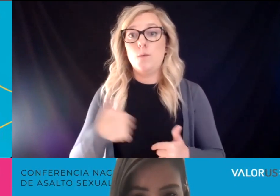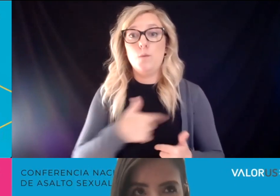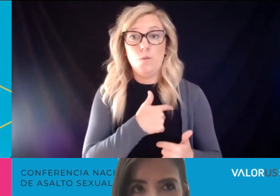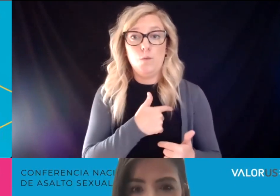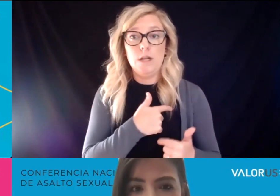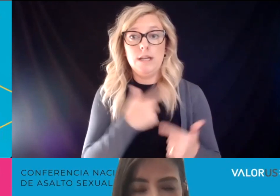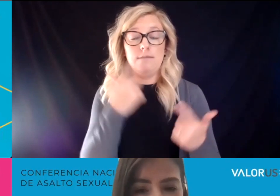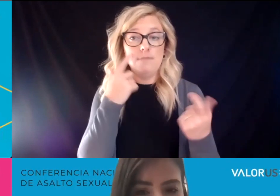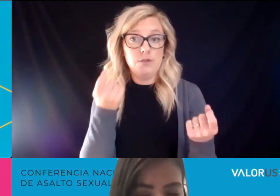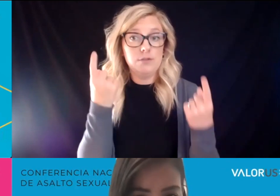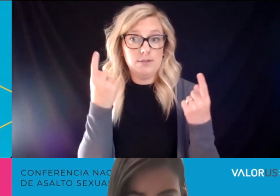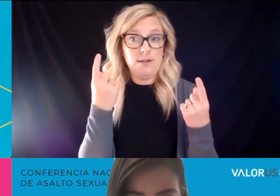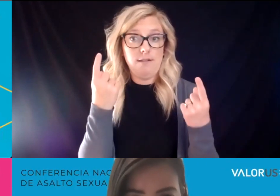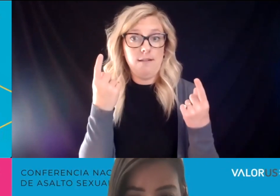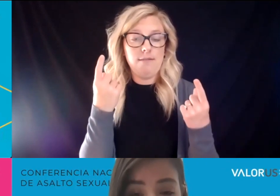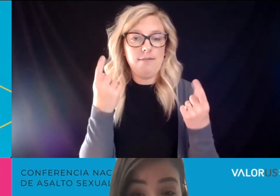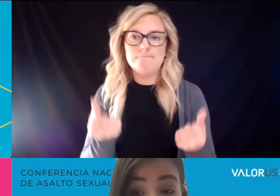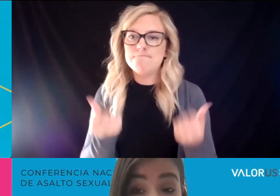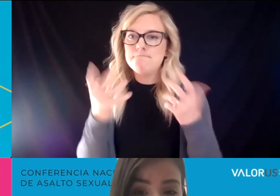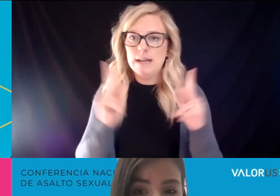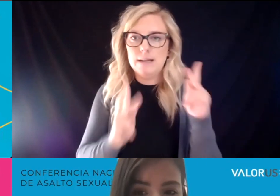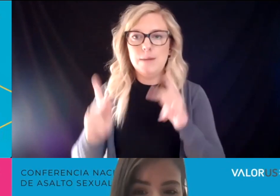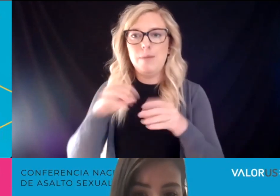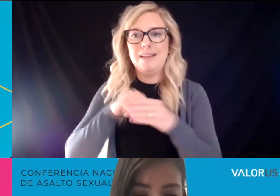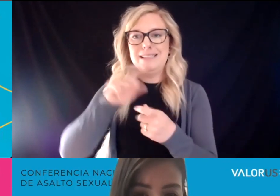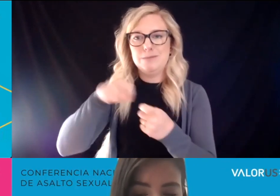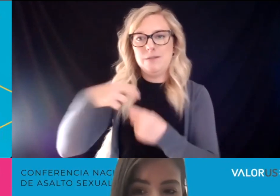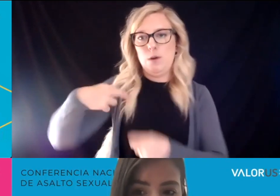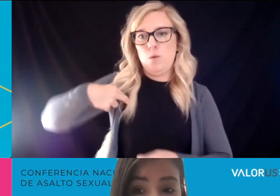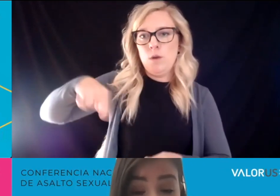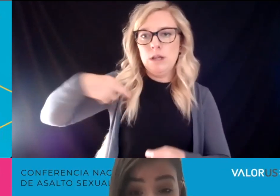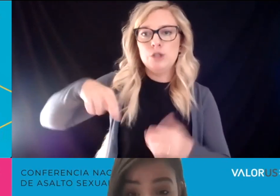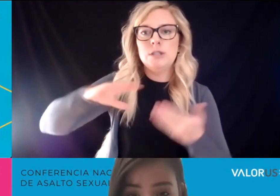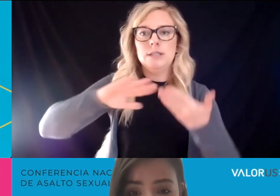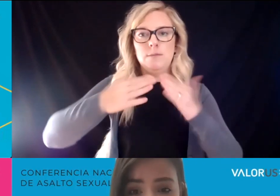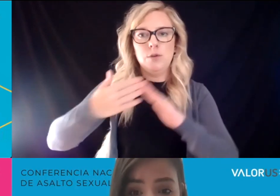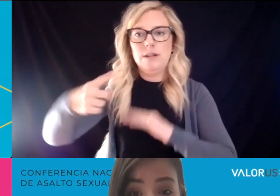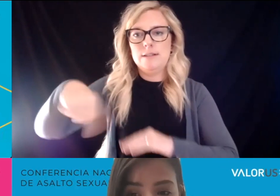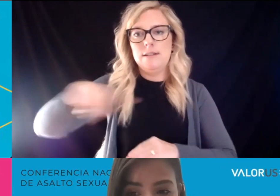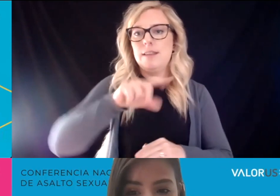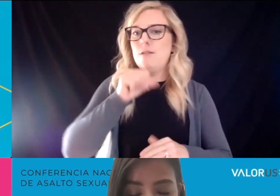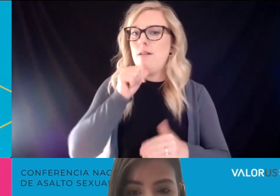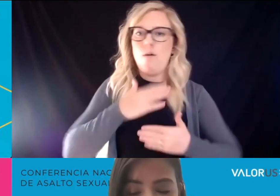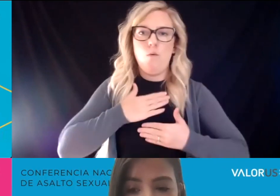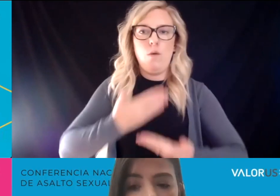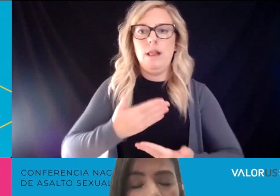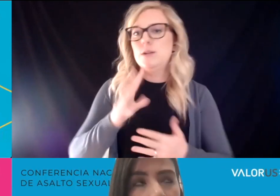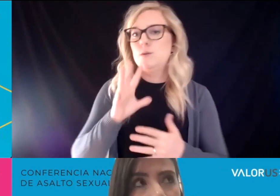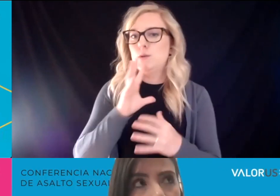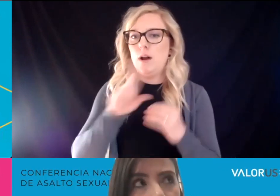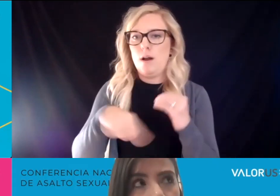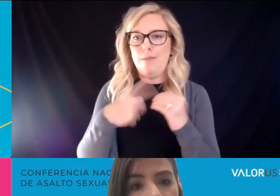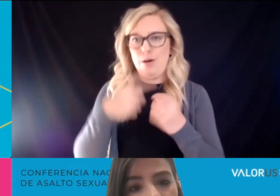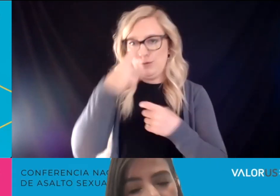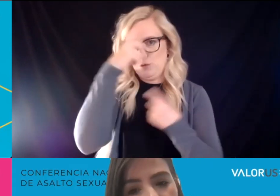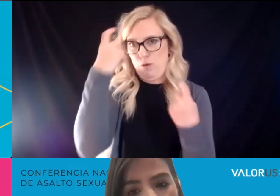a lot of people in religious communities, in faith communities are unwilling to discuss the trauma of their past,